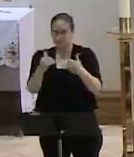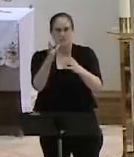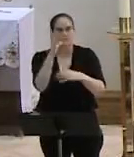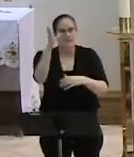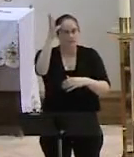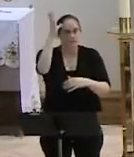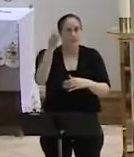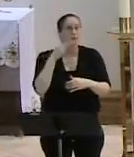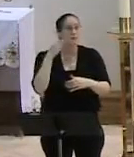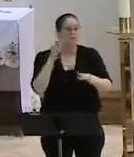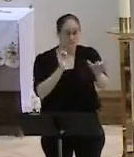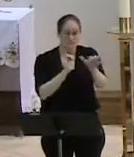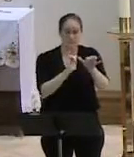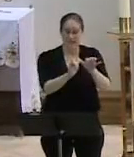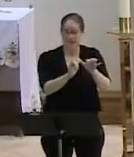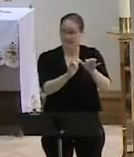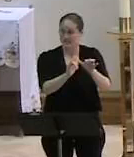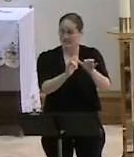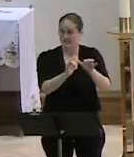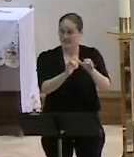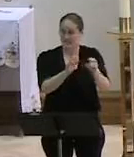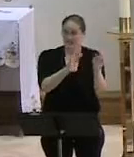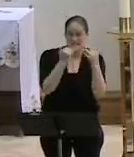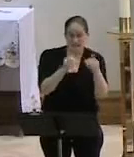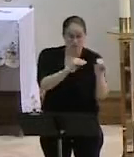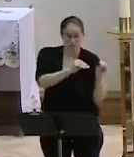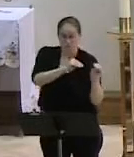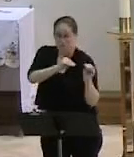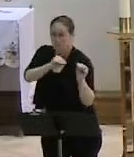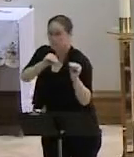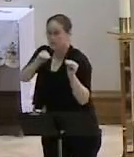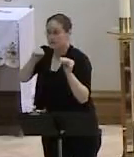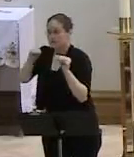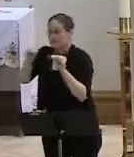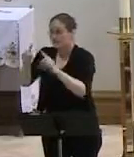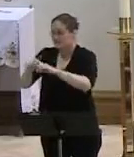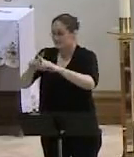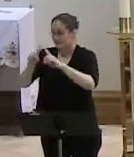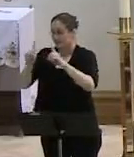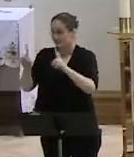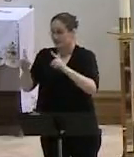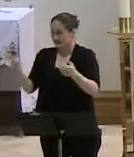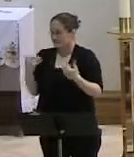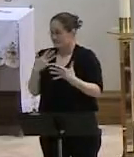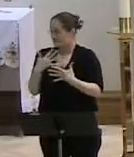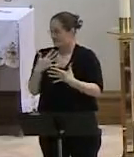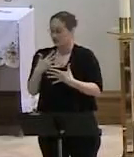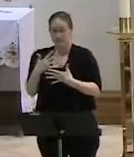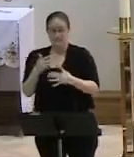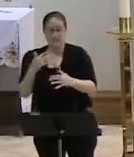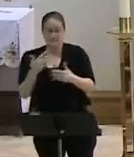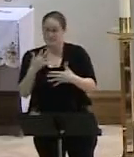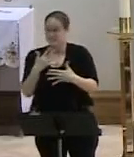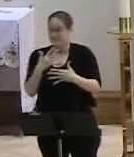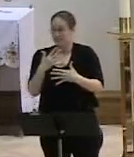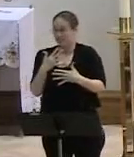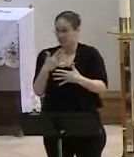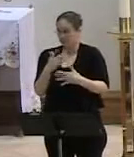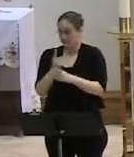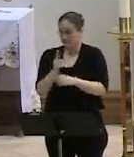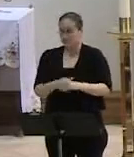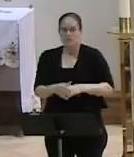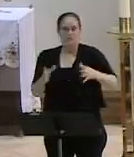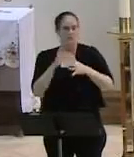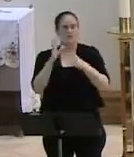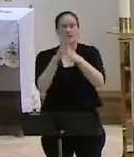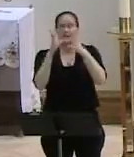parents' home to move into different directions in your life, and it's scary. It's scary. You're going to have lots